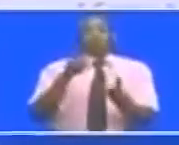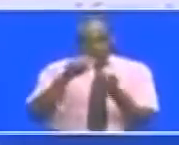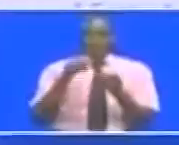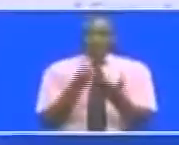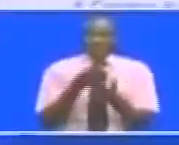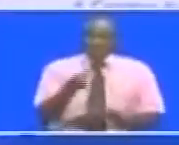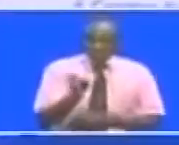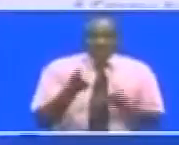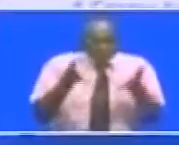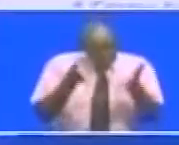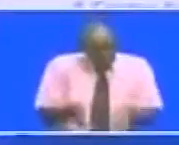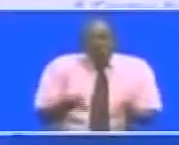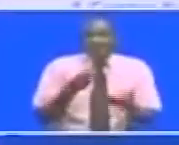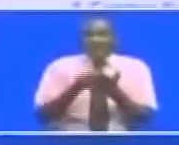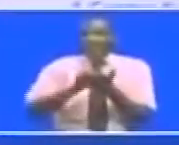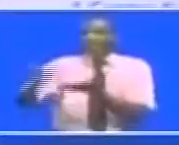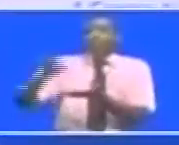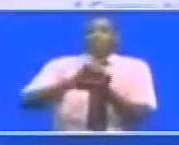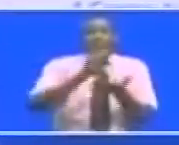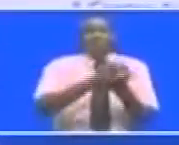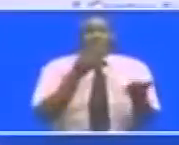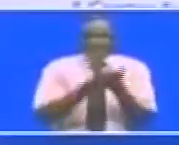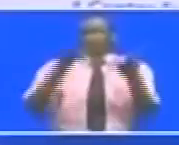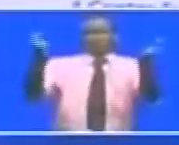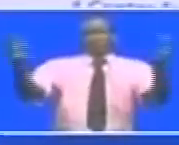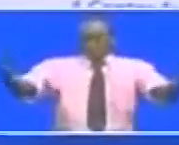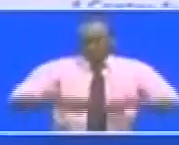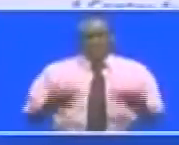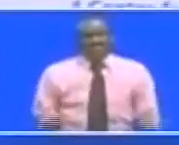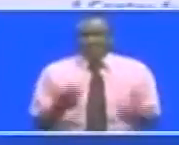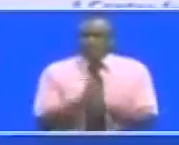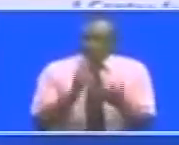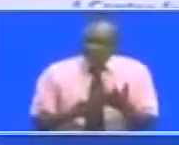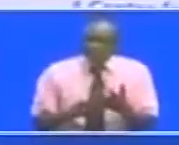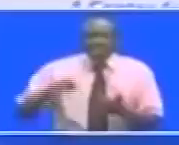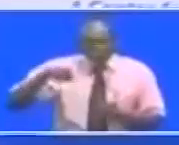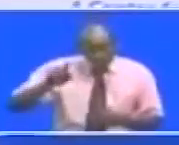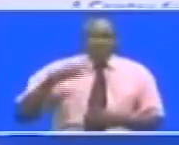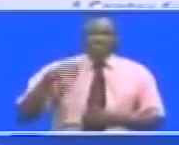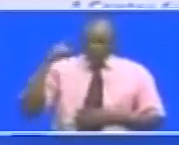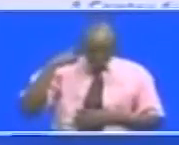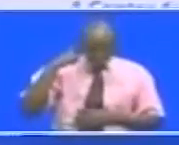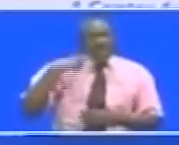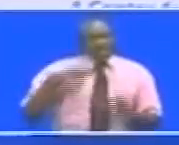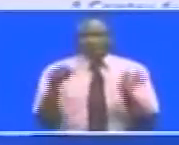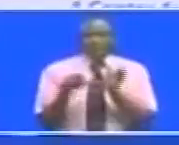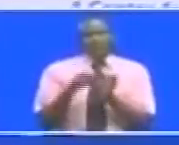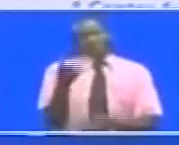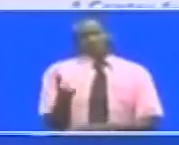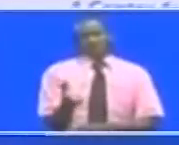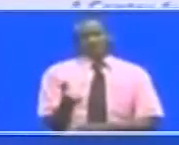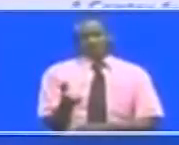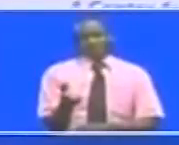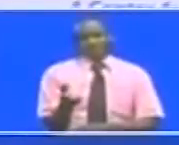today now you are devolving money to where money used to come from. So you need to imagine that is why you are having that